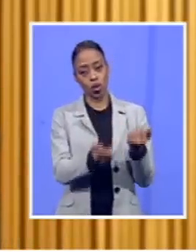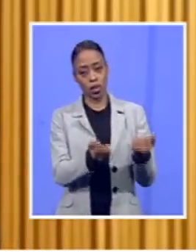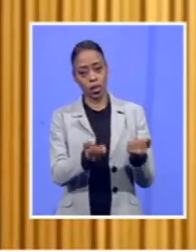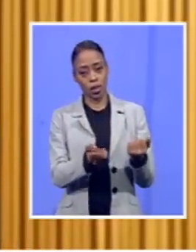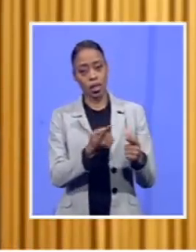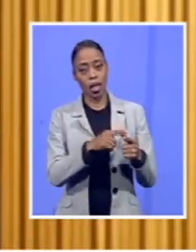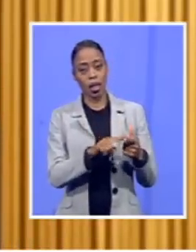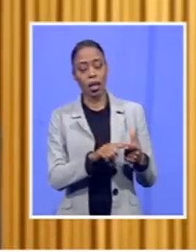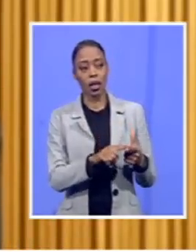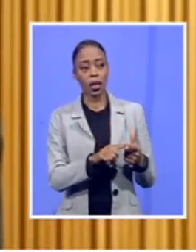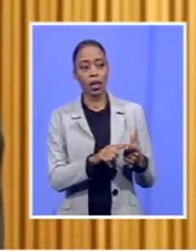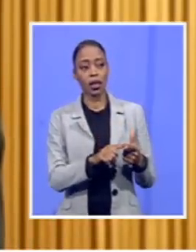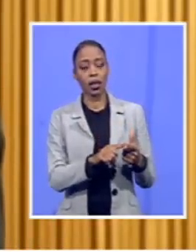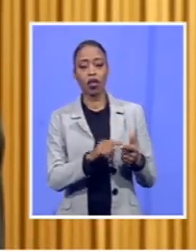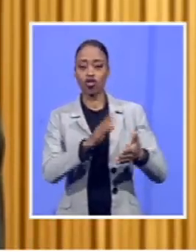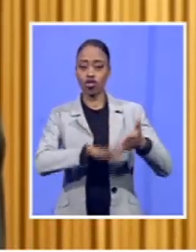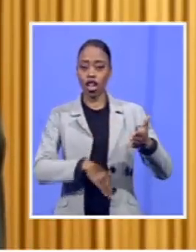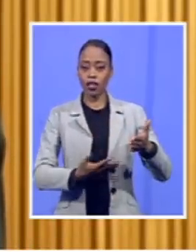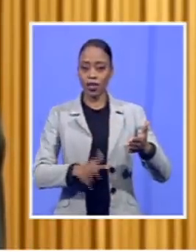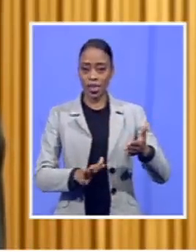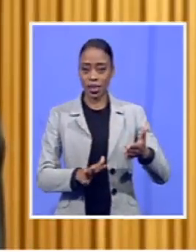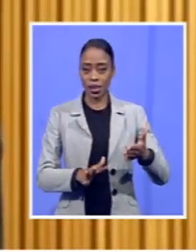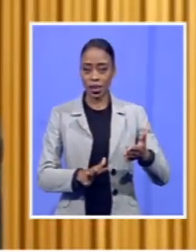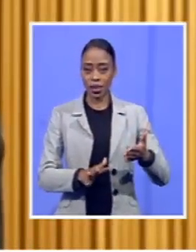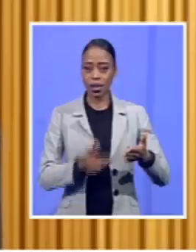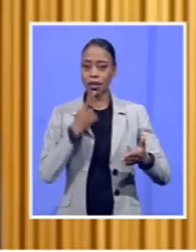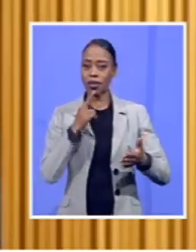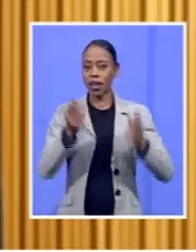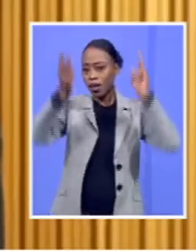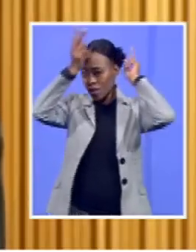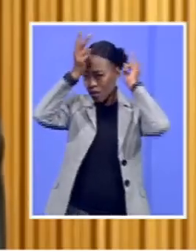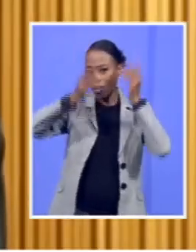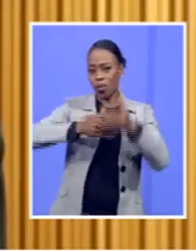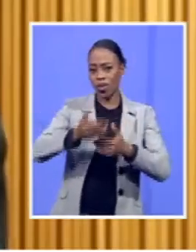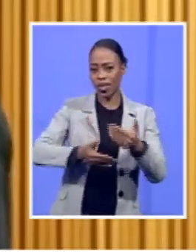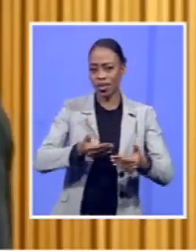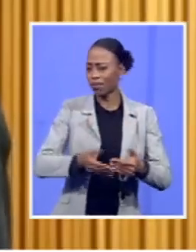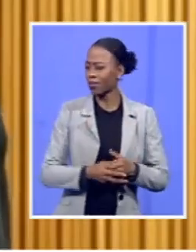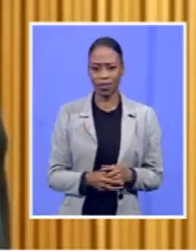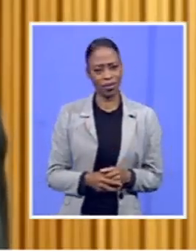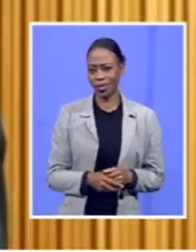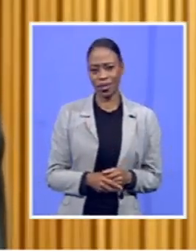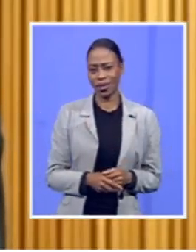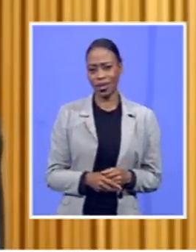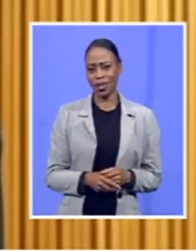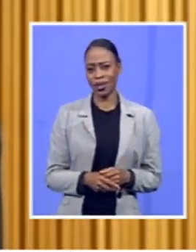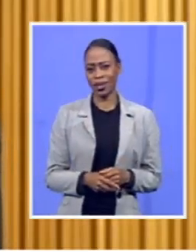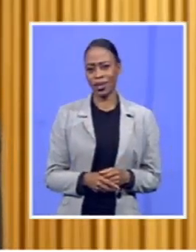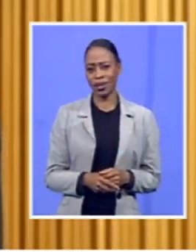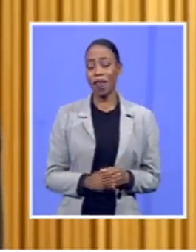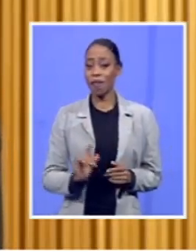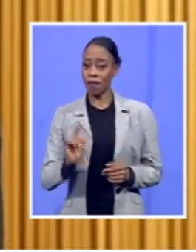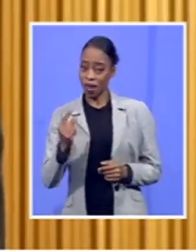and you are charged, and you call that imprisonment proceedings, before anybody finds you guilty of